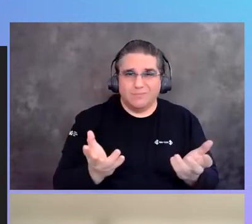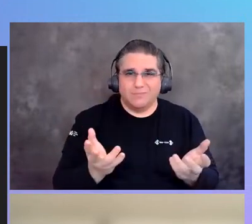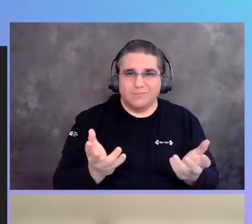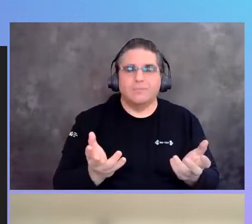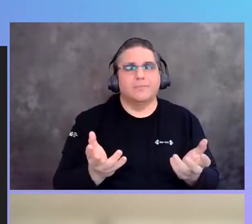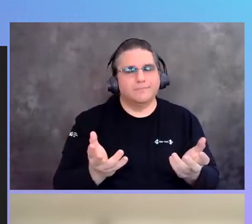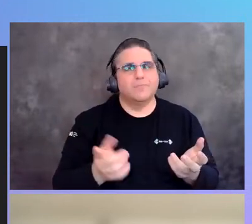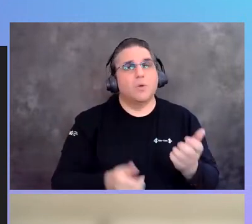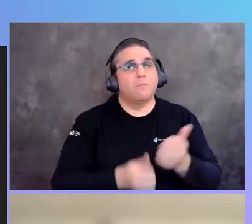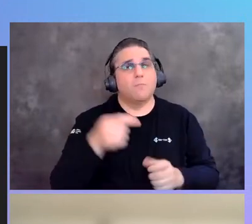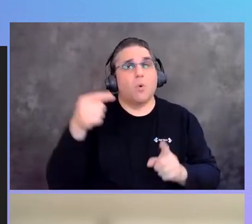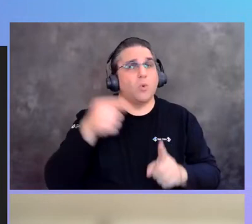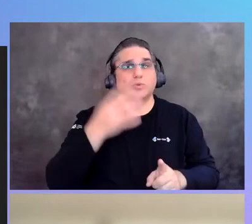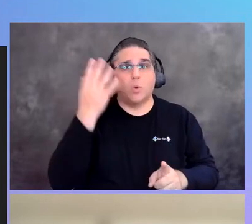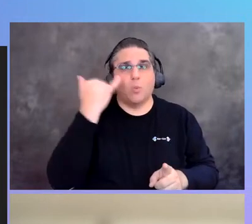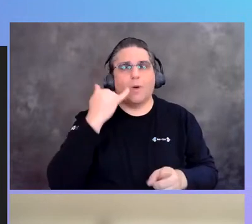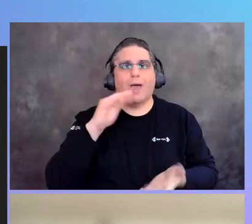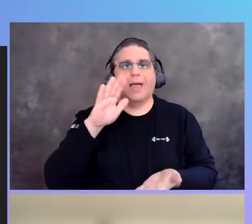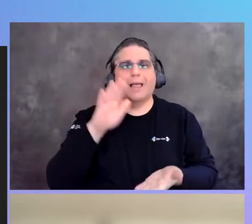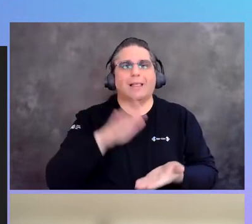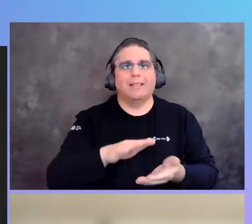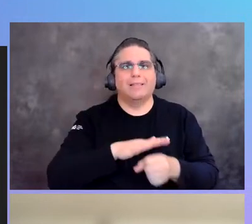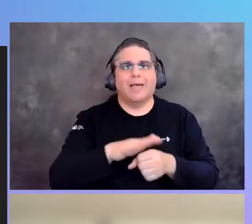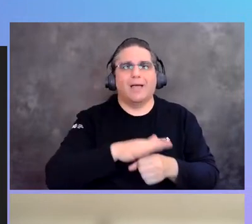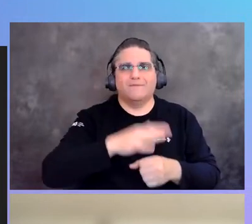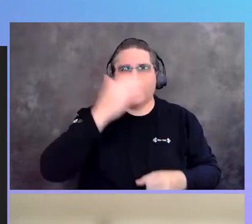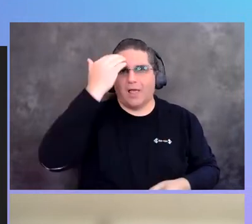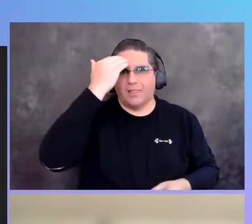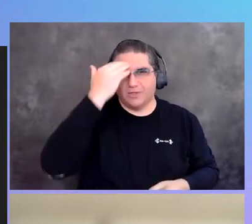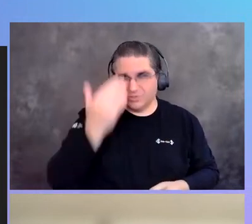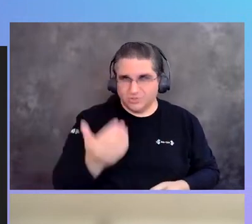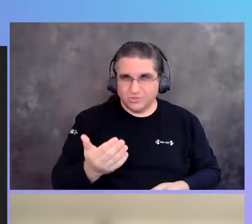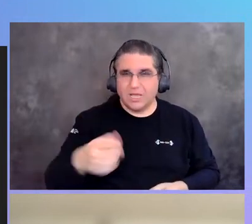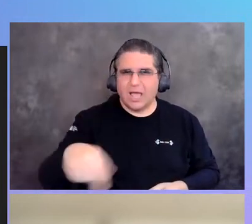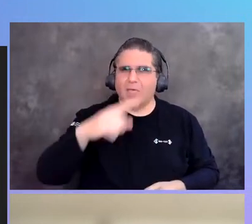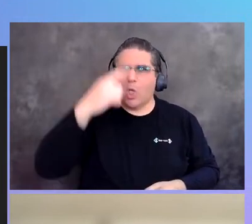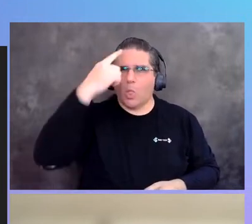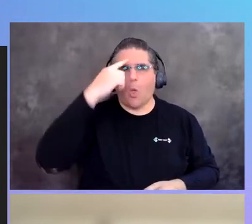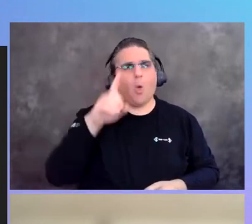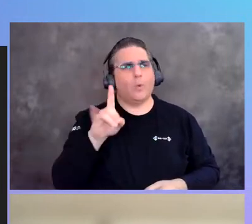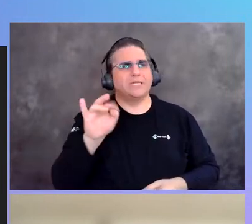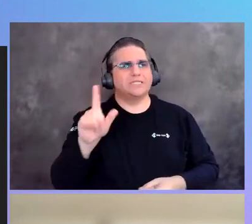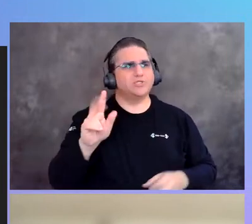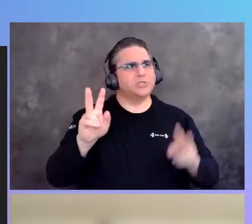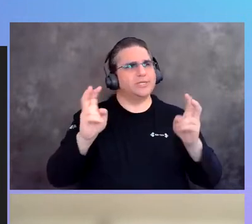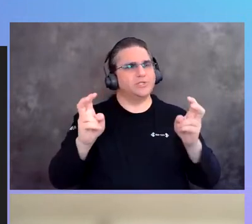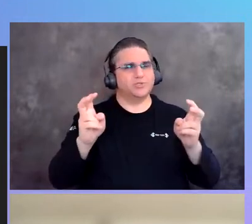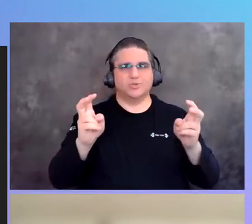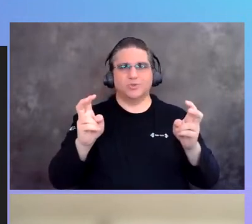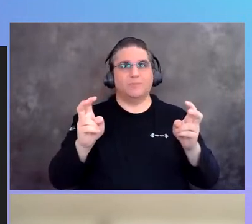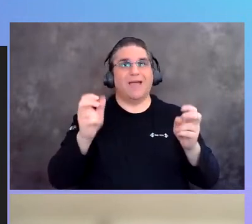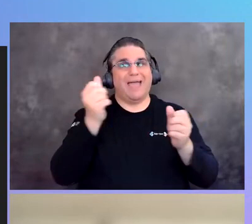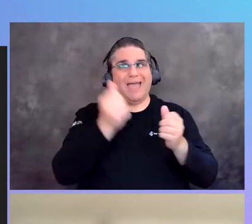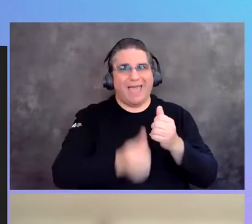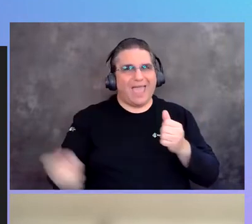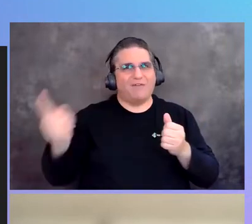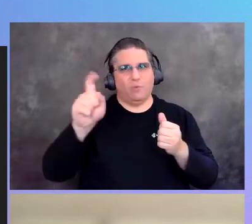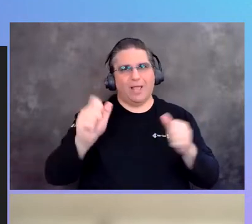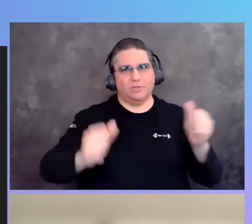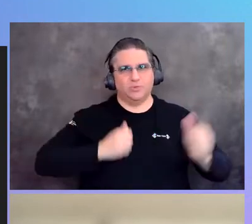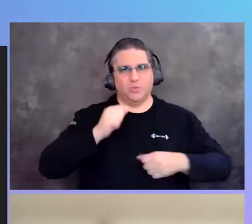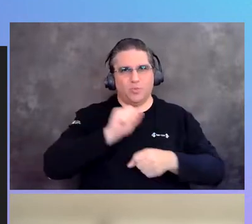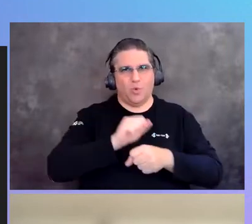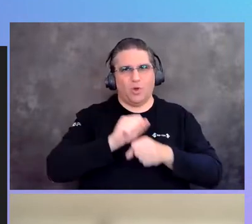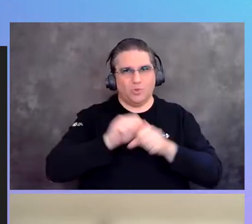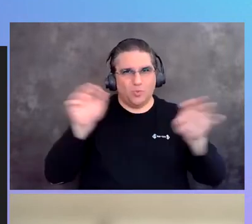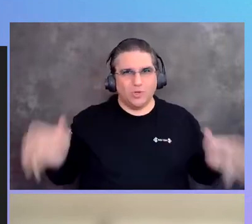lack of knowledge. It was seen as a digital issue. People didn't really understand that everyone needed to work towards it. So there's no point fixing a load of issues